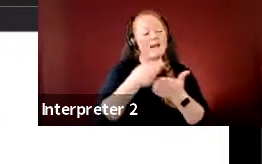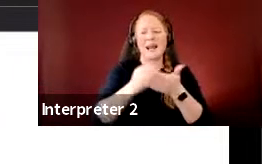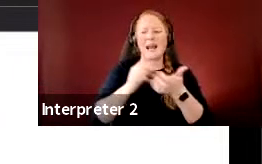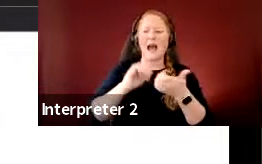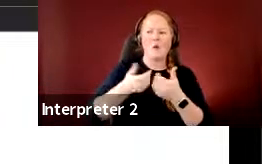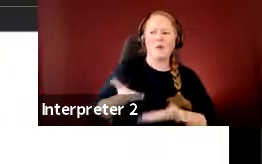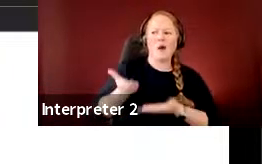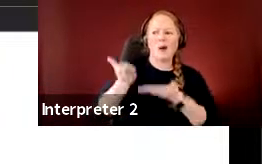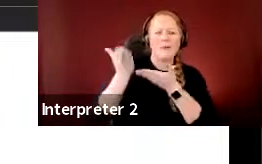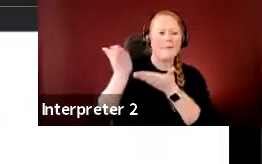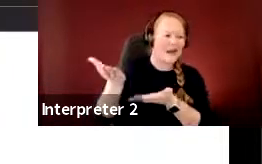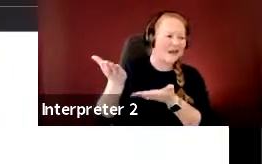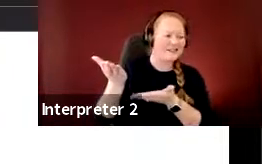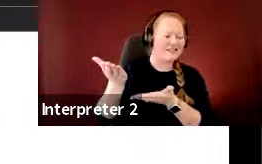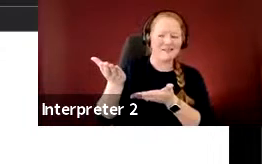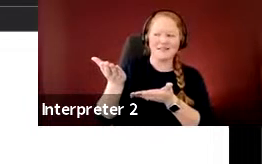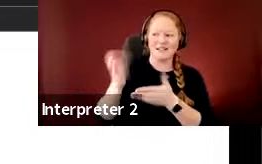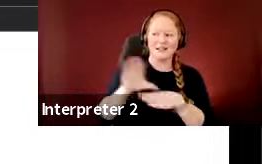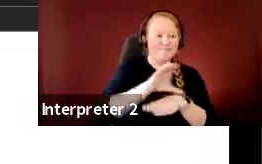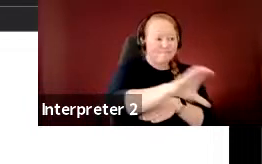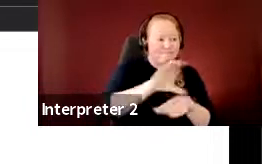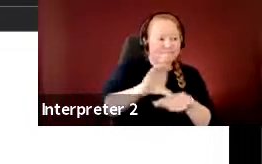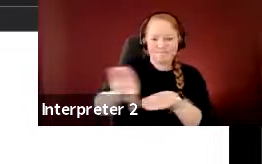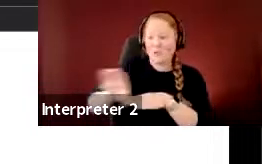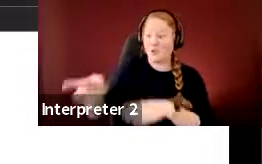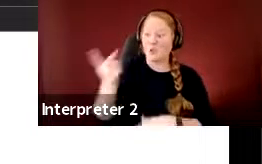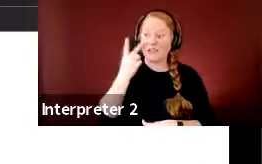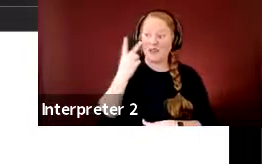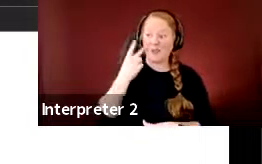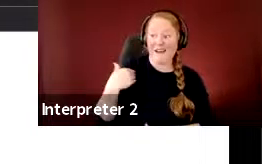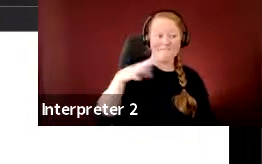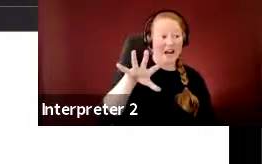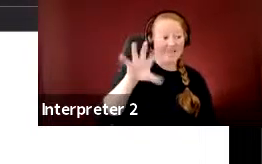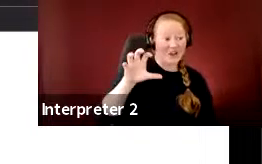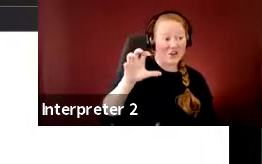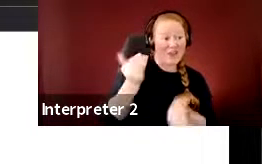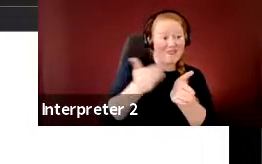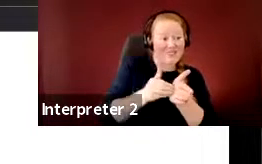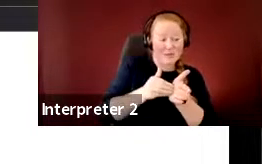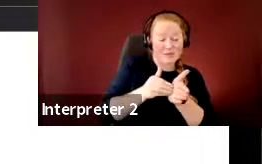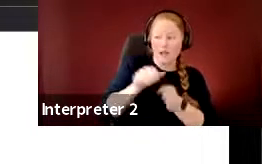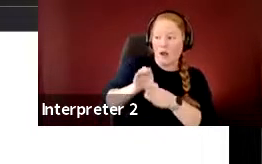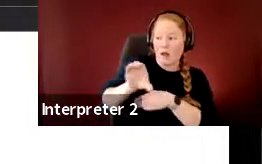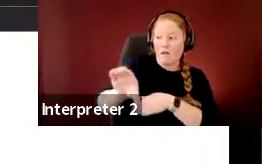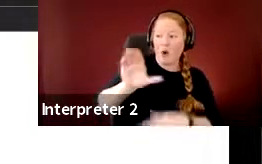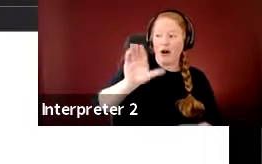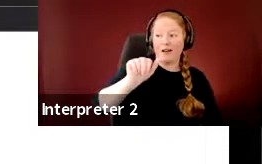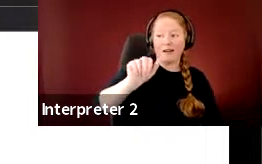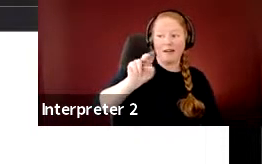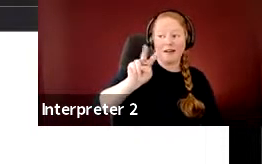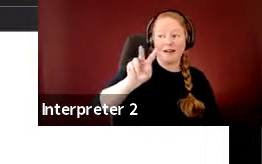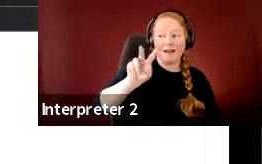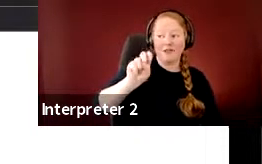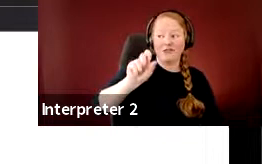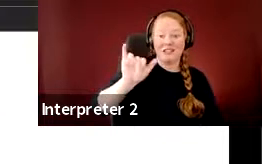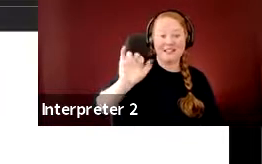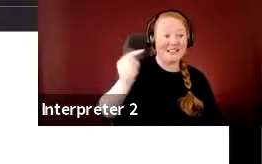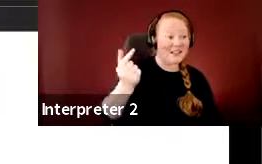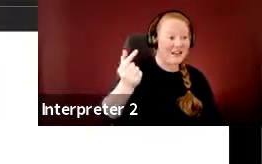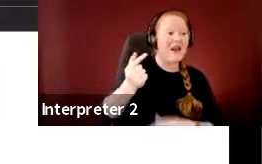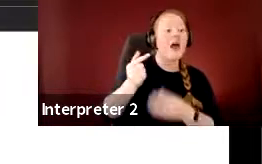the allocations. And so we have 500,000 going toward canvassing and community outreach,